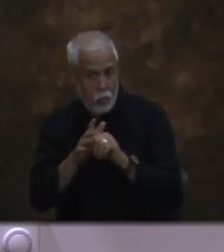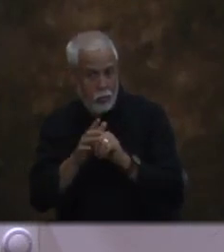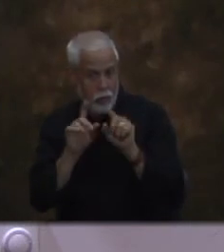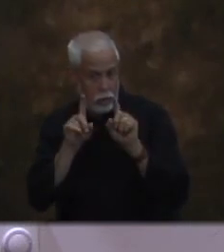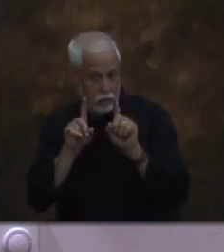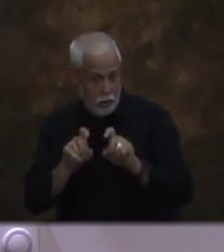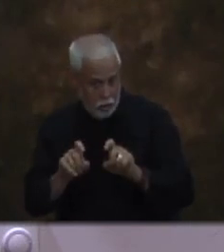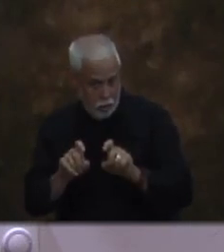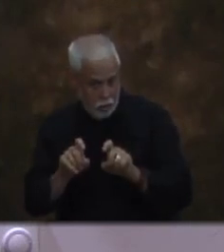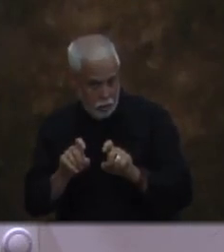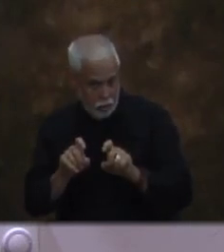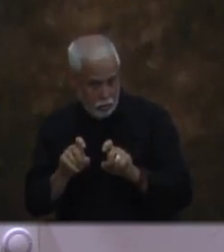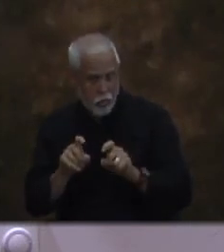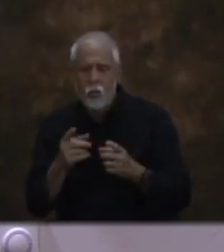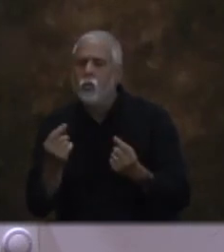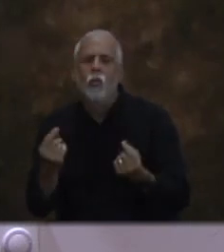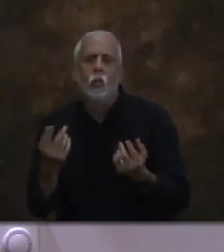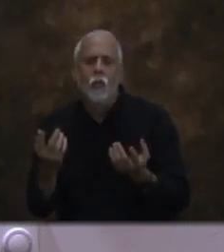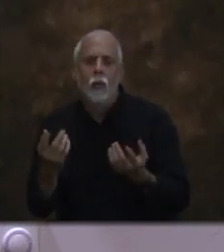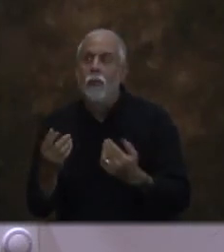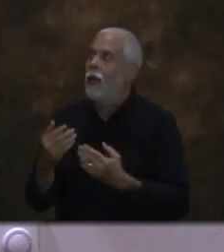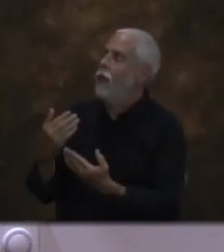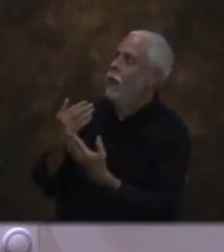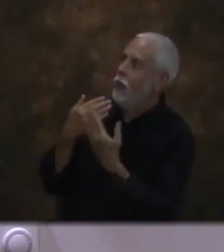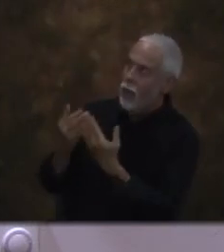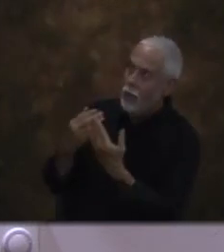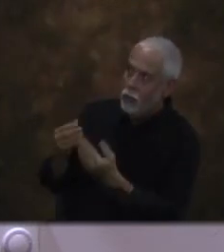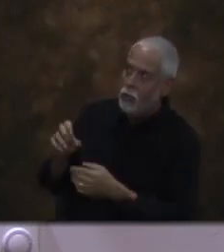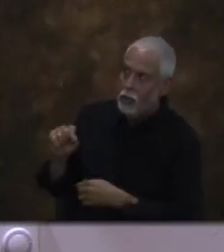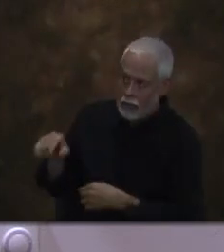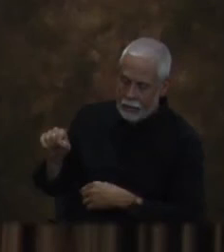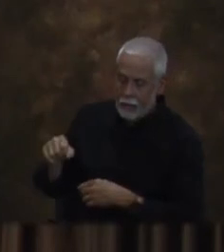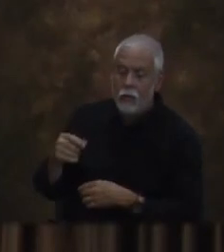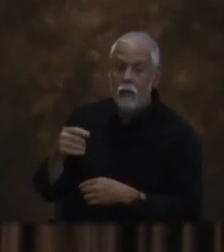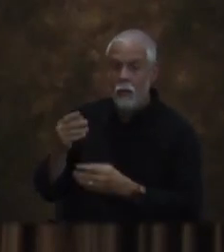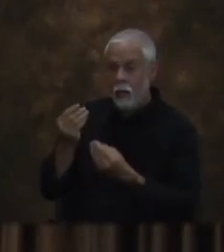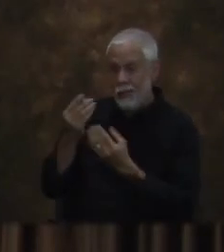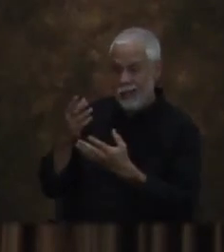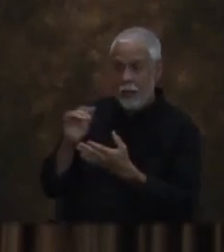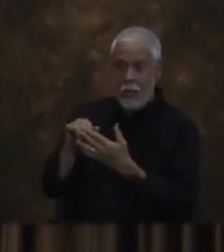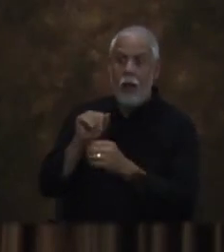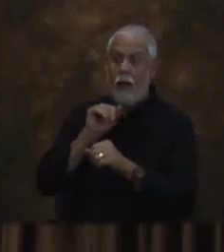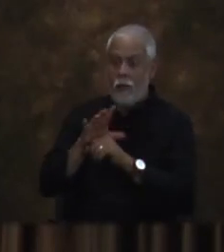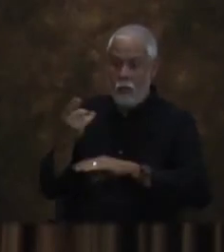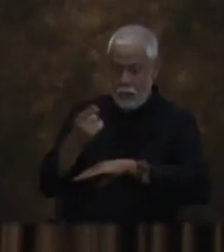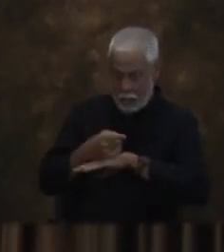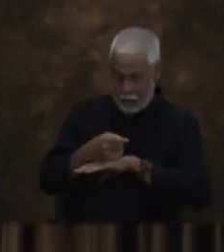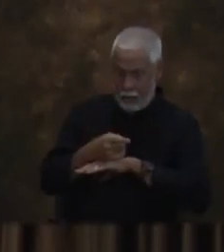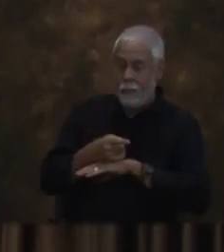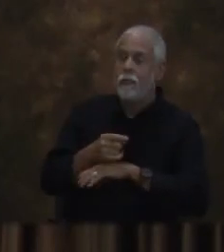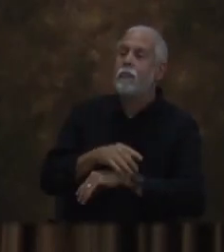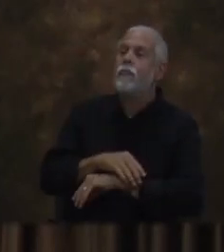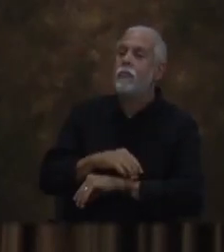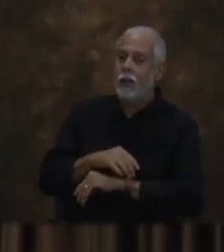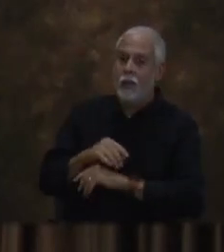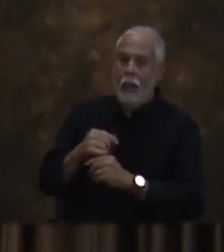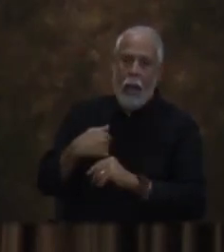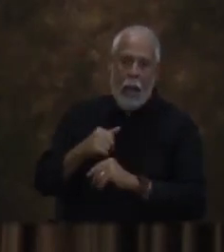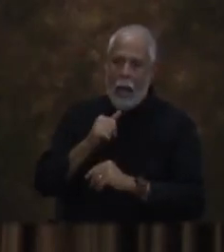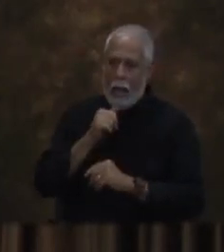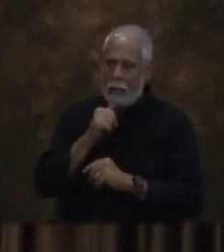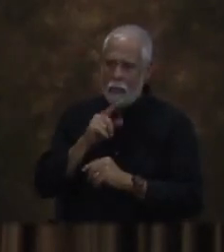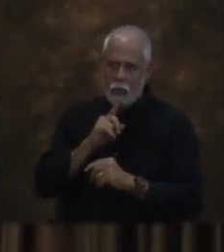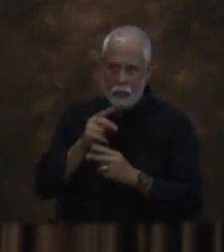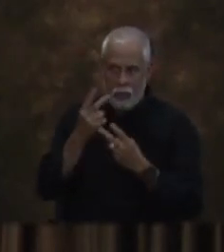test, what would they do? Thanks for that question. So I will tell you that was confirmed today. So I am not sure